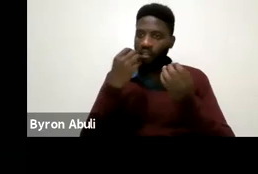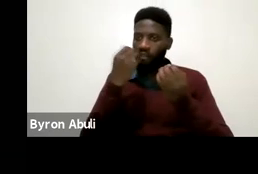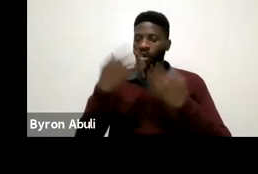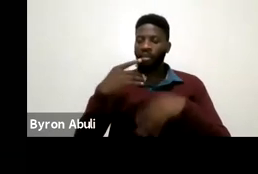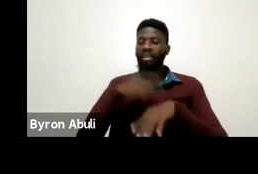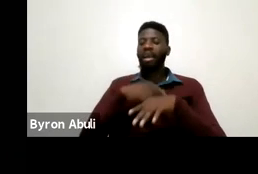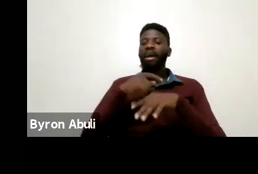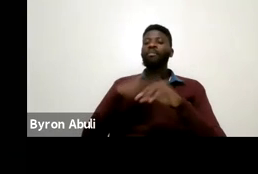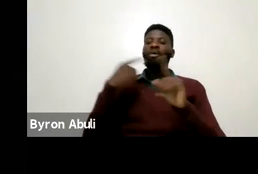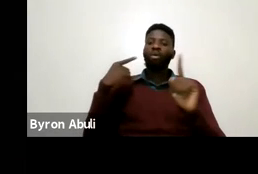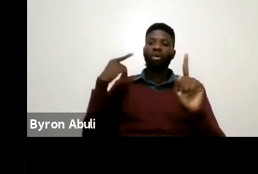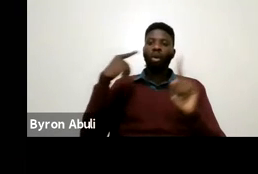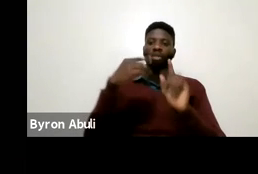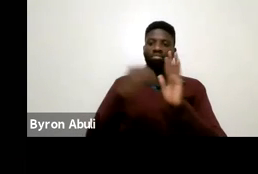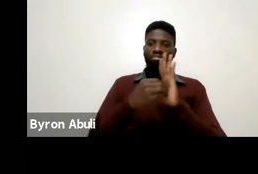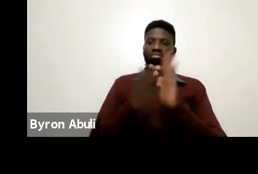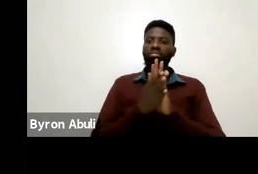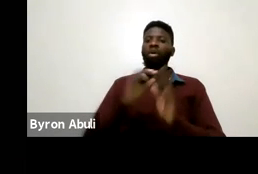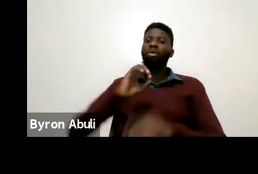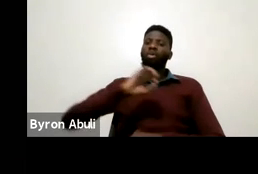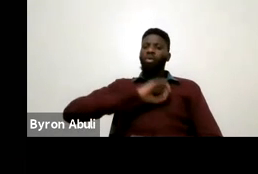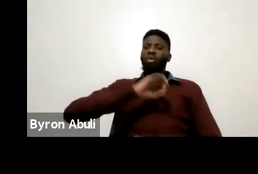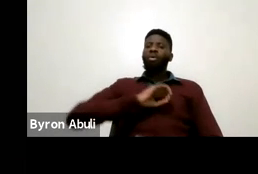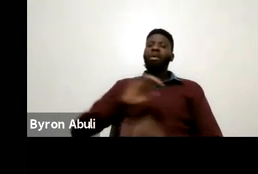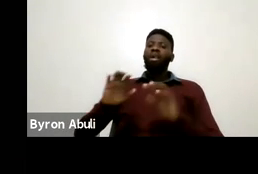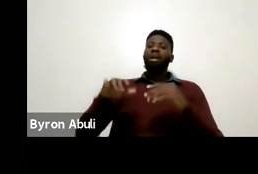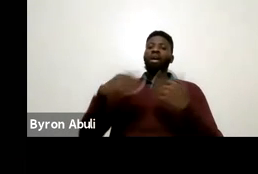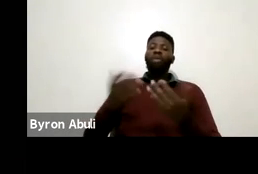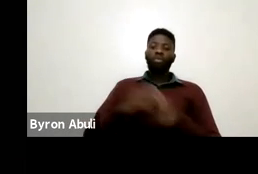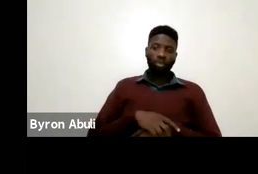do you own the goal? Let me start from there. One of the ladies,